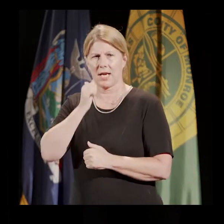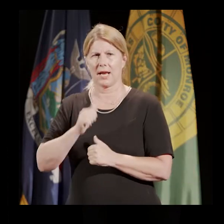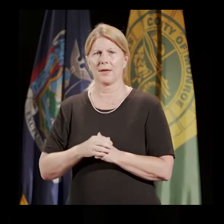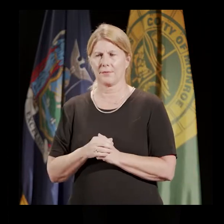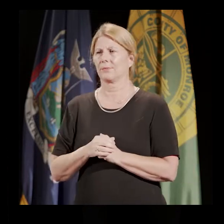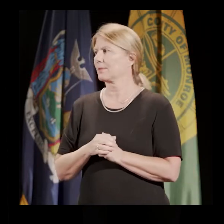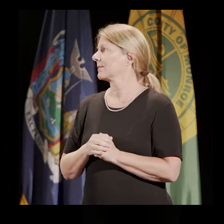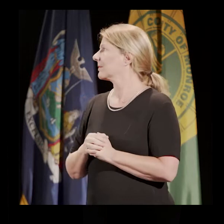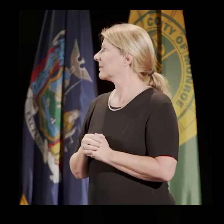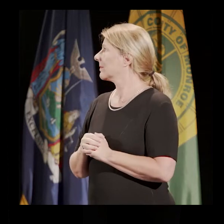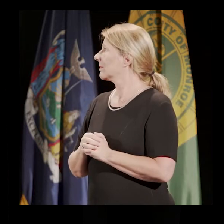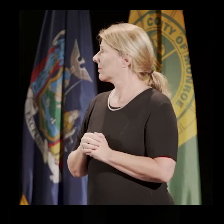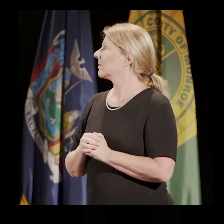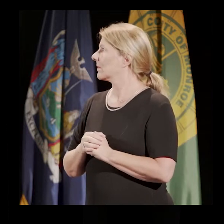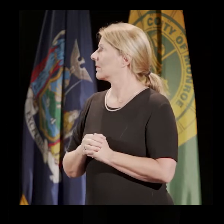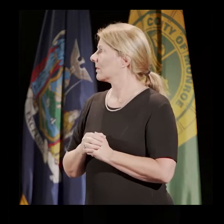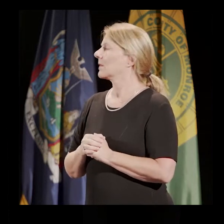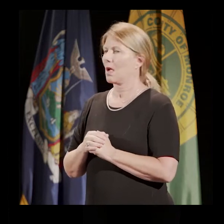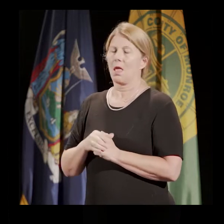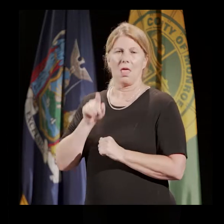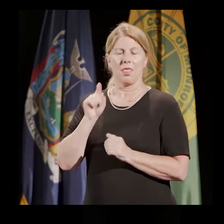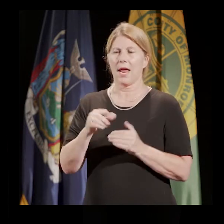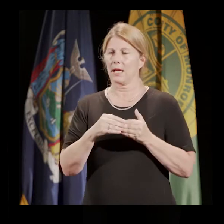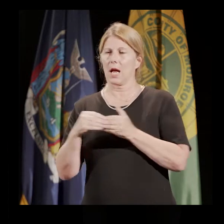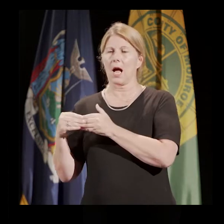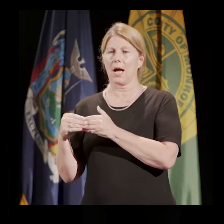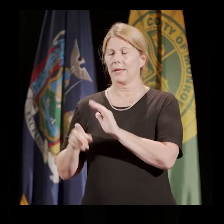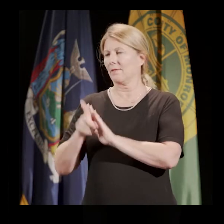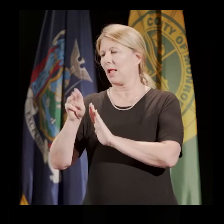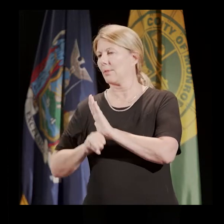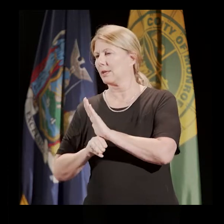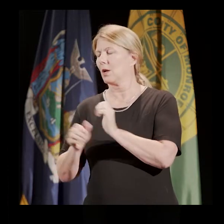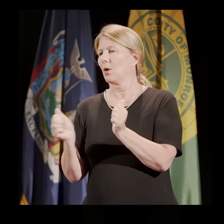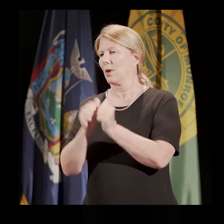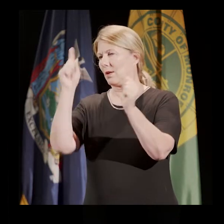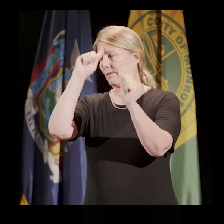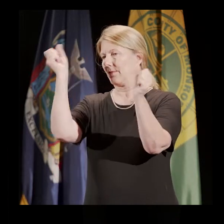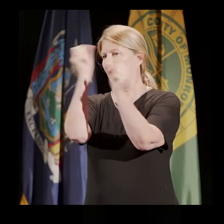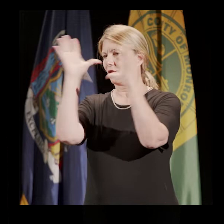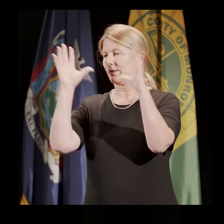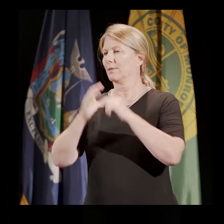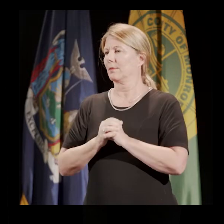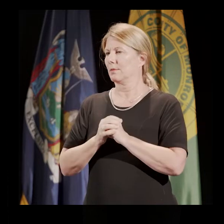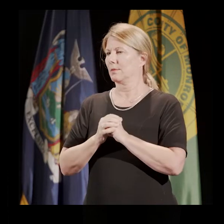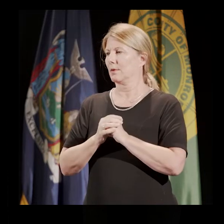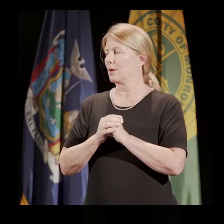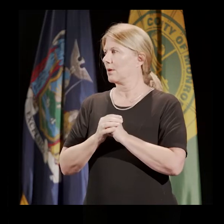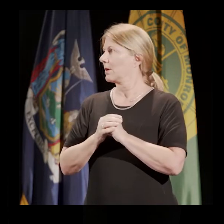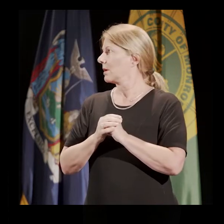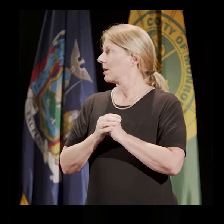their physical infrastructure, and they guide private development with vision and purpose. And finally, and most important,